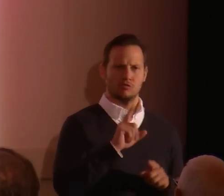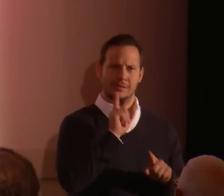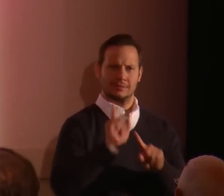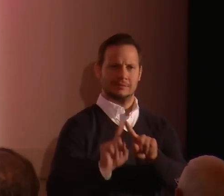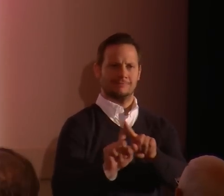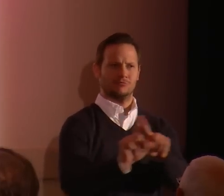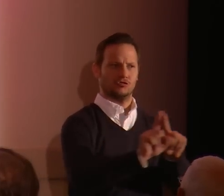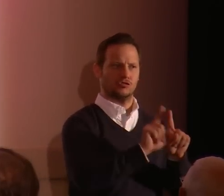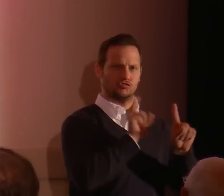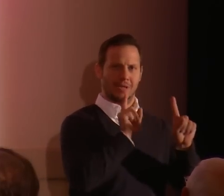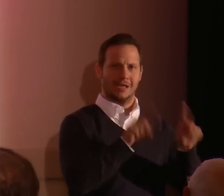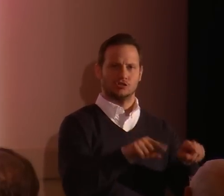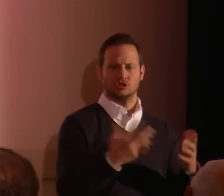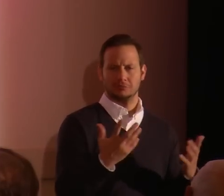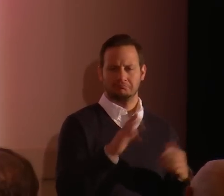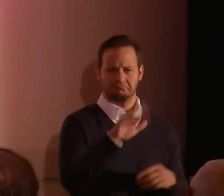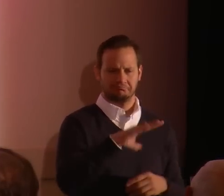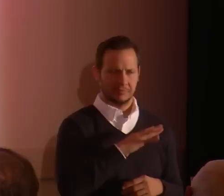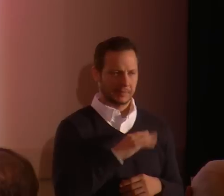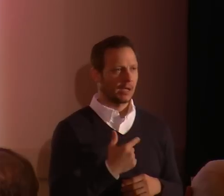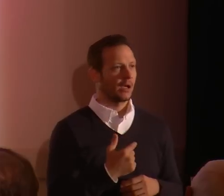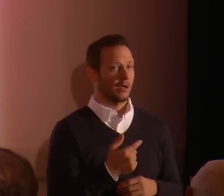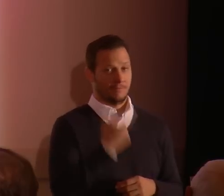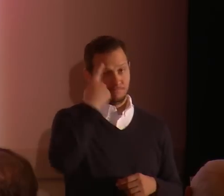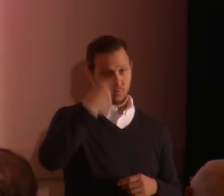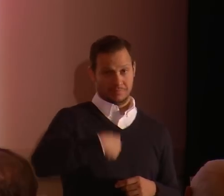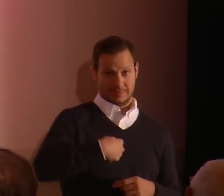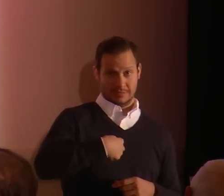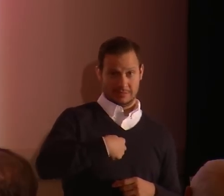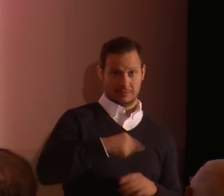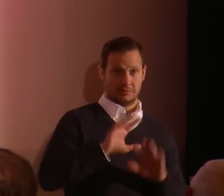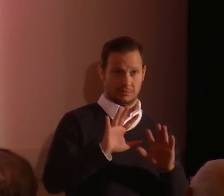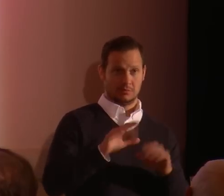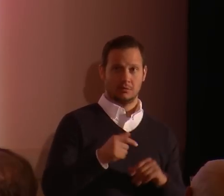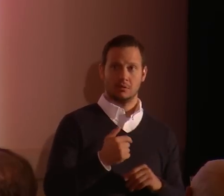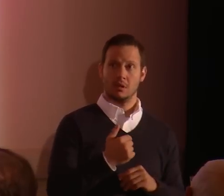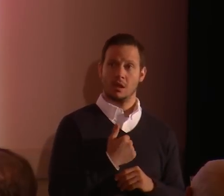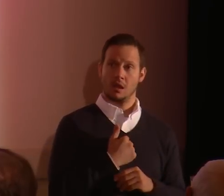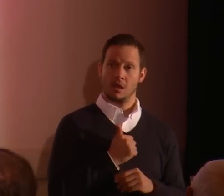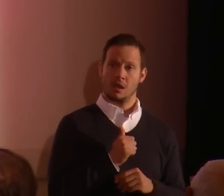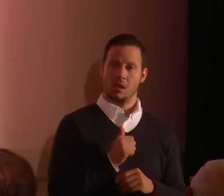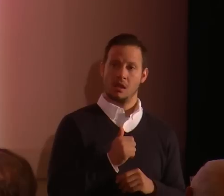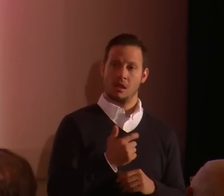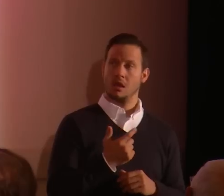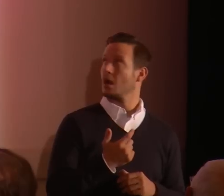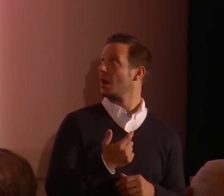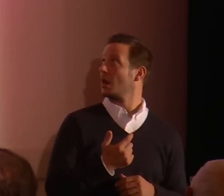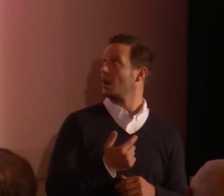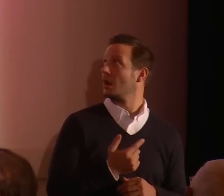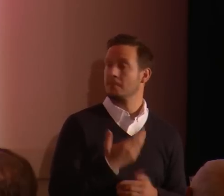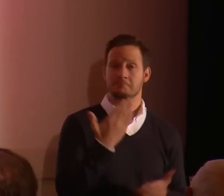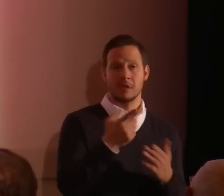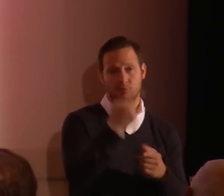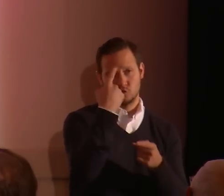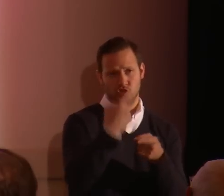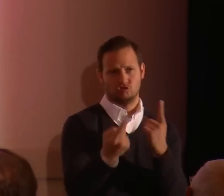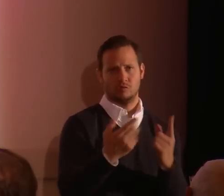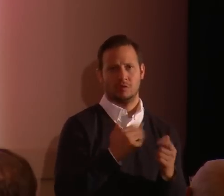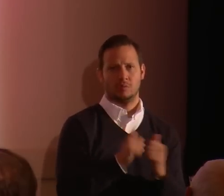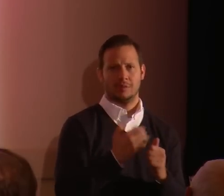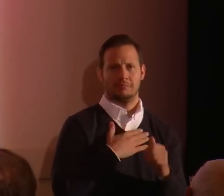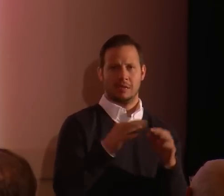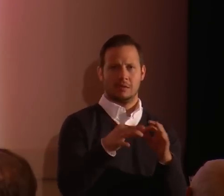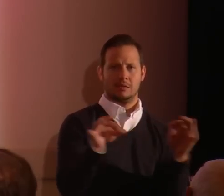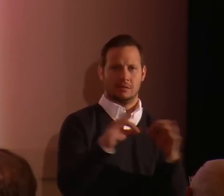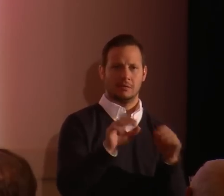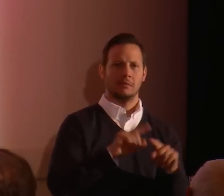that clip in the room. For me, being what I would describe as, and some may disagree with how I phrase this, an